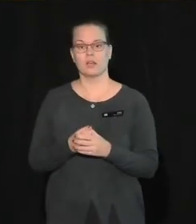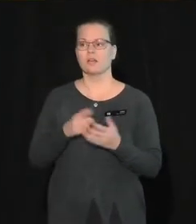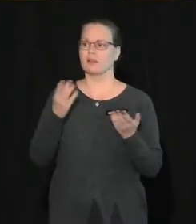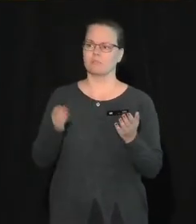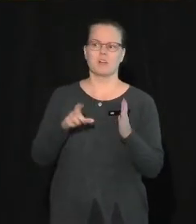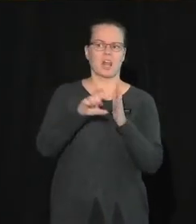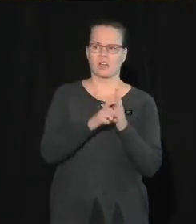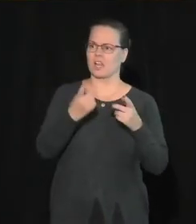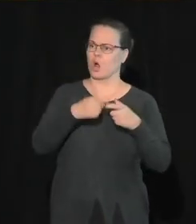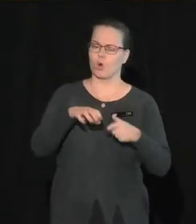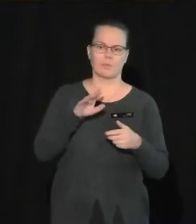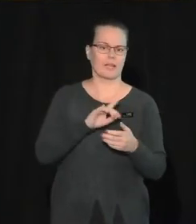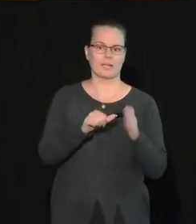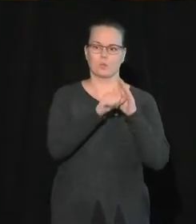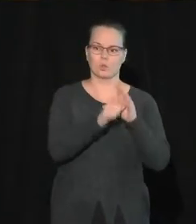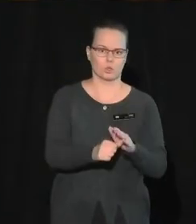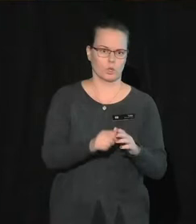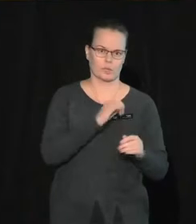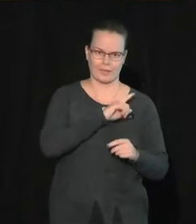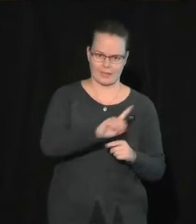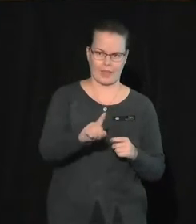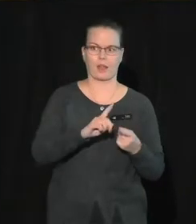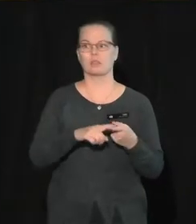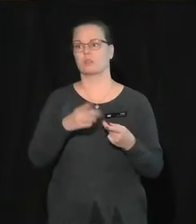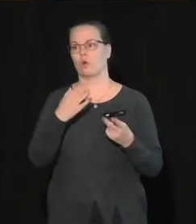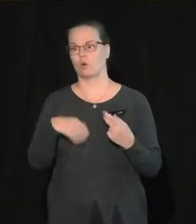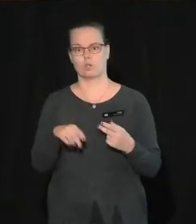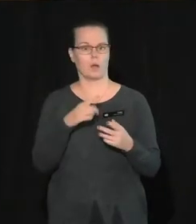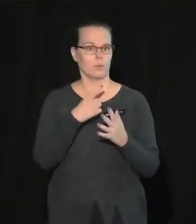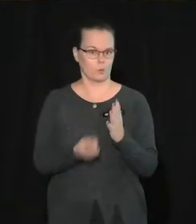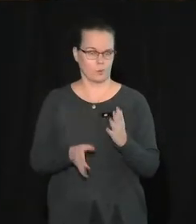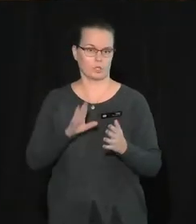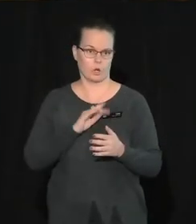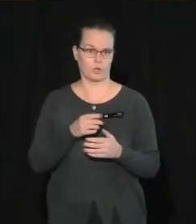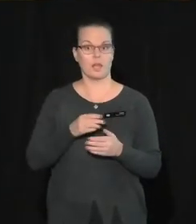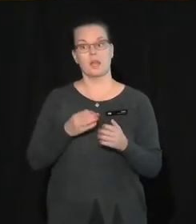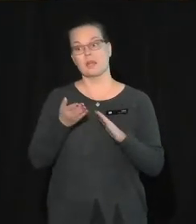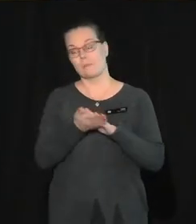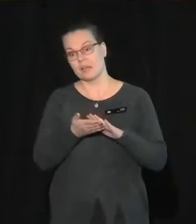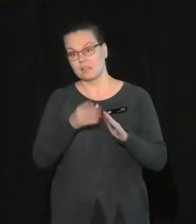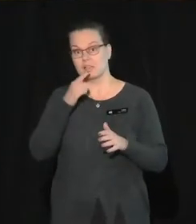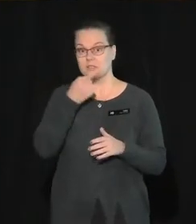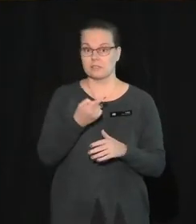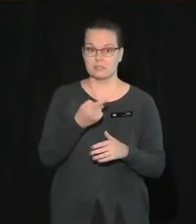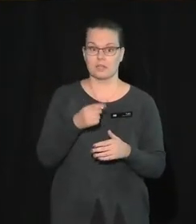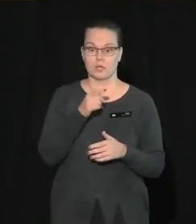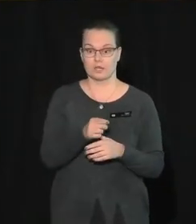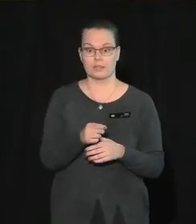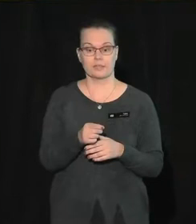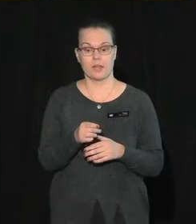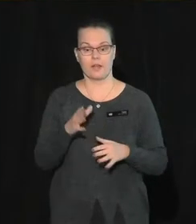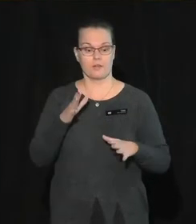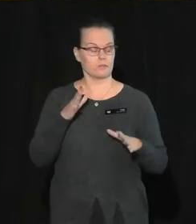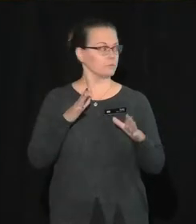anti-discrimination legislation. Basically, they have said that in order to provide equal treatment to persons with disabilities,